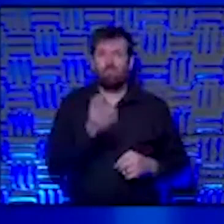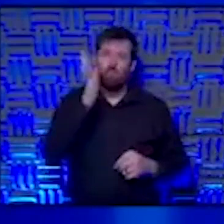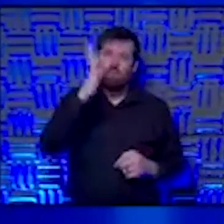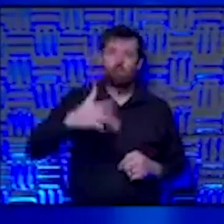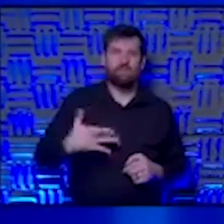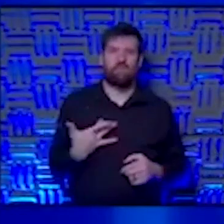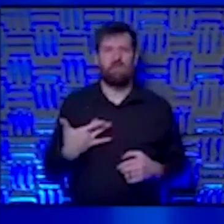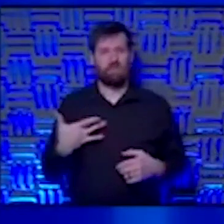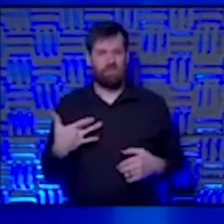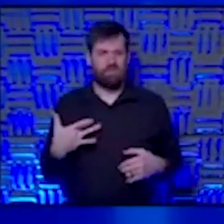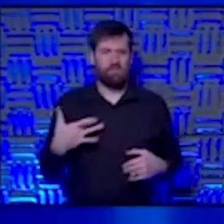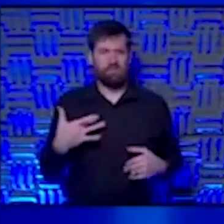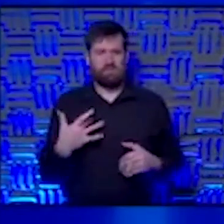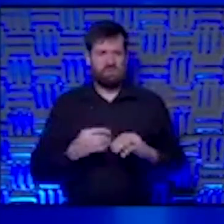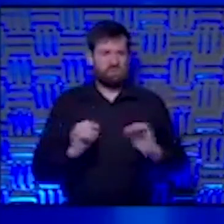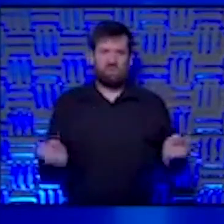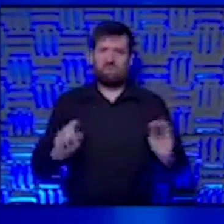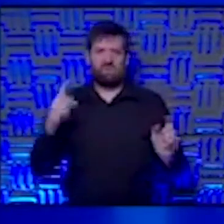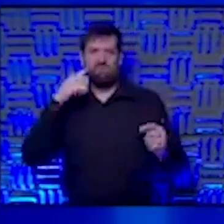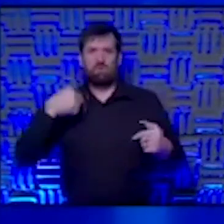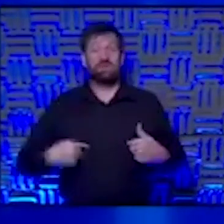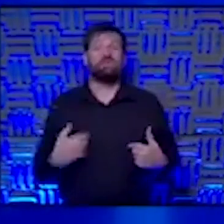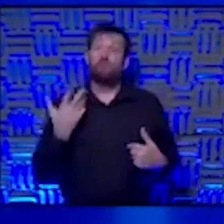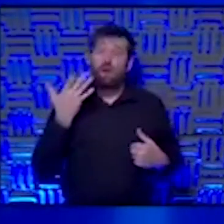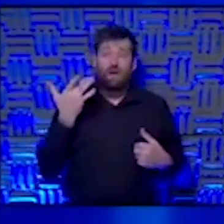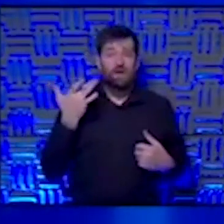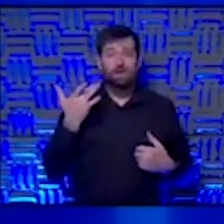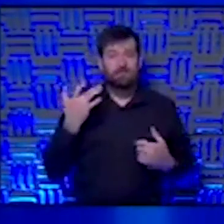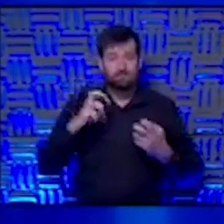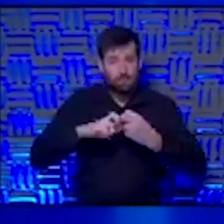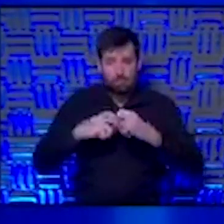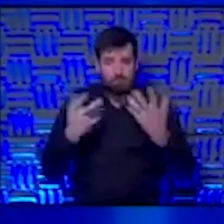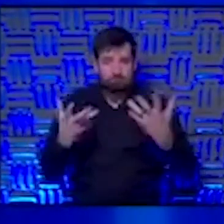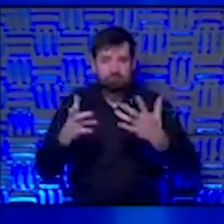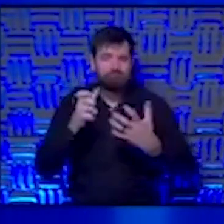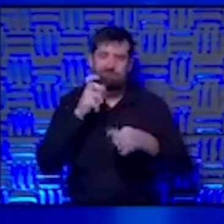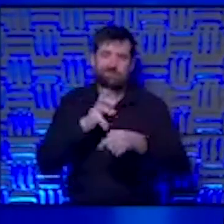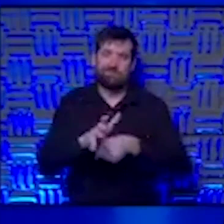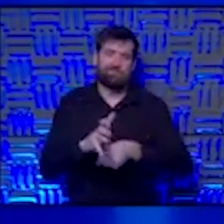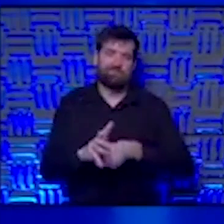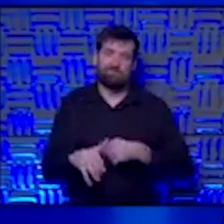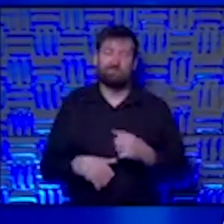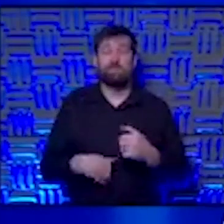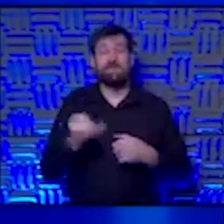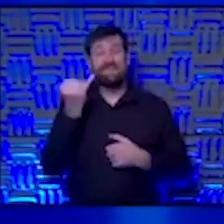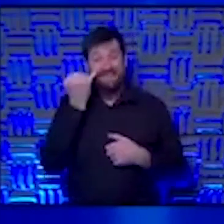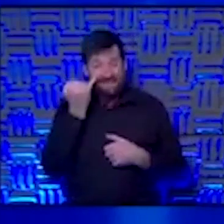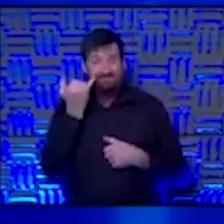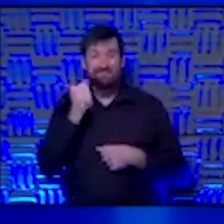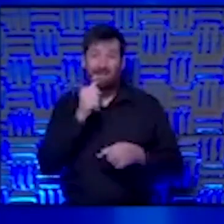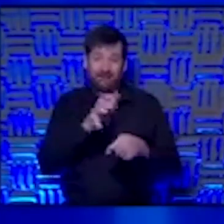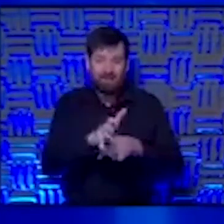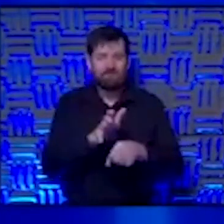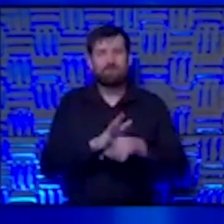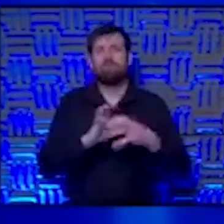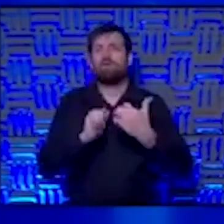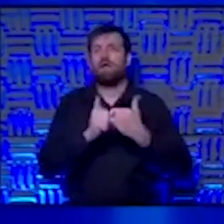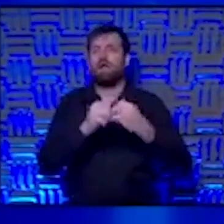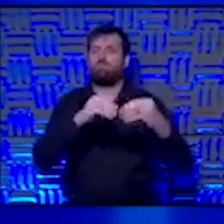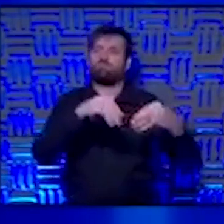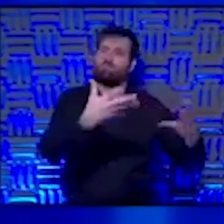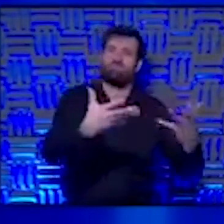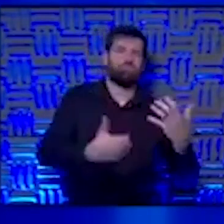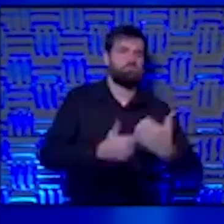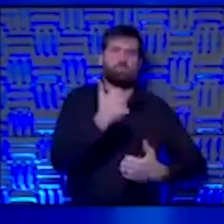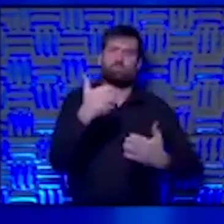out, because the problem is there's not enough. And the question is then, if there's not enough, how do we give it to those most vulnerable? I